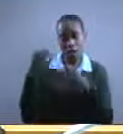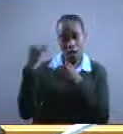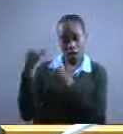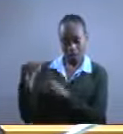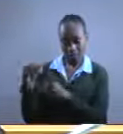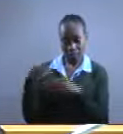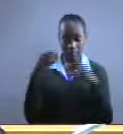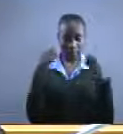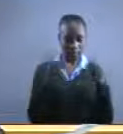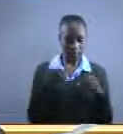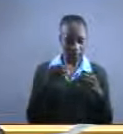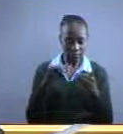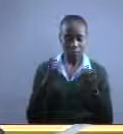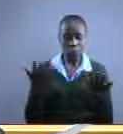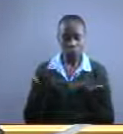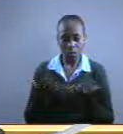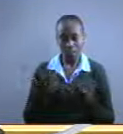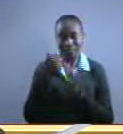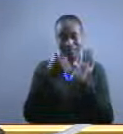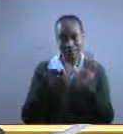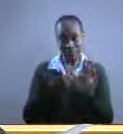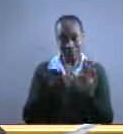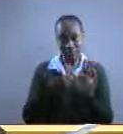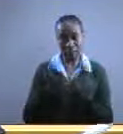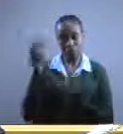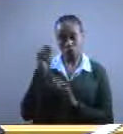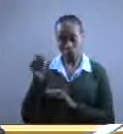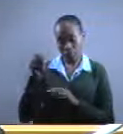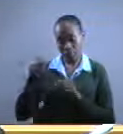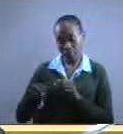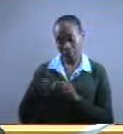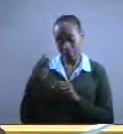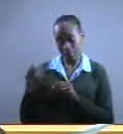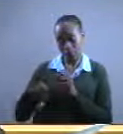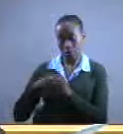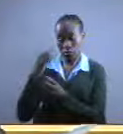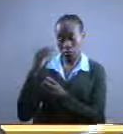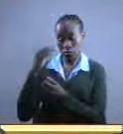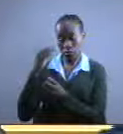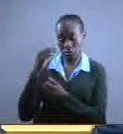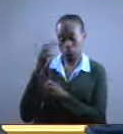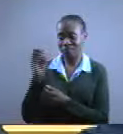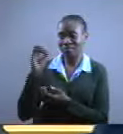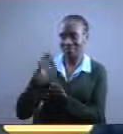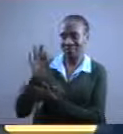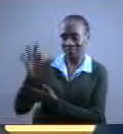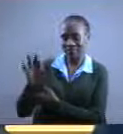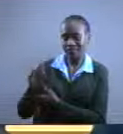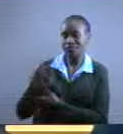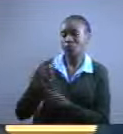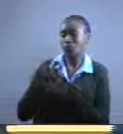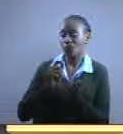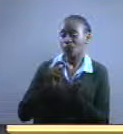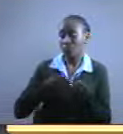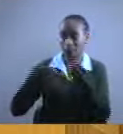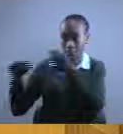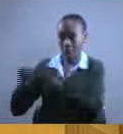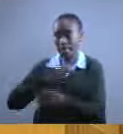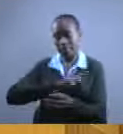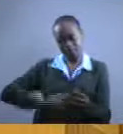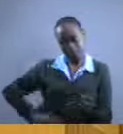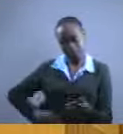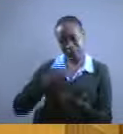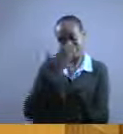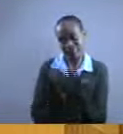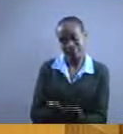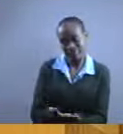the business for the sitting of the 6th of November 2013 to questions to the President. I so move. I now